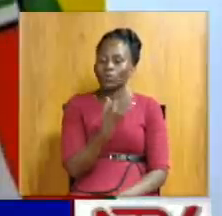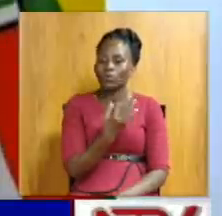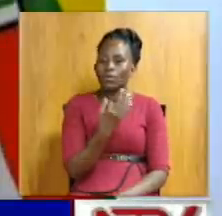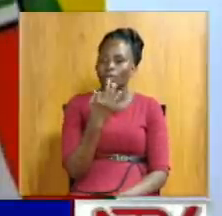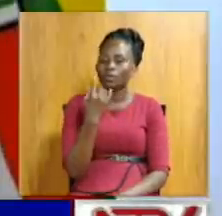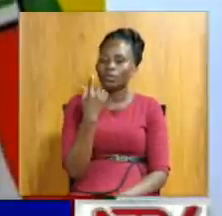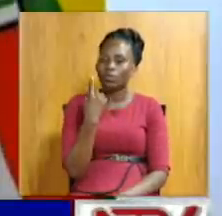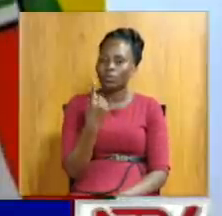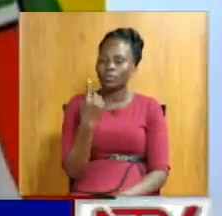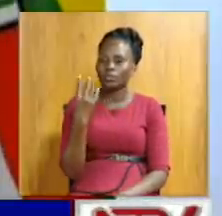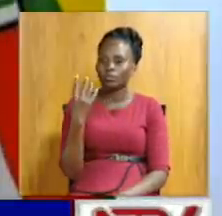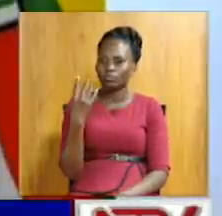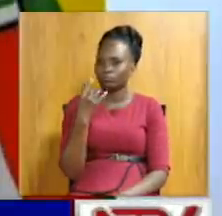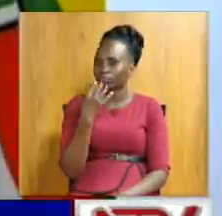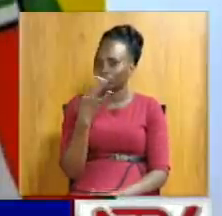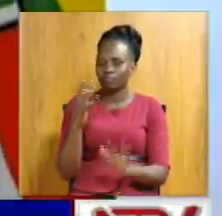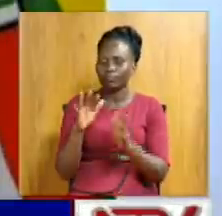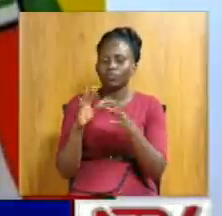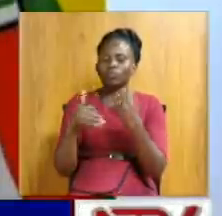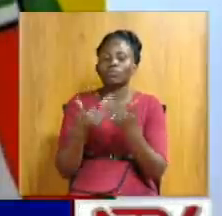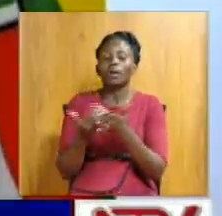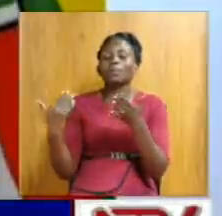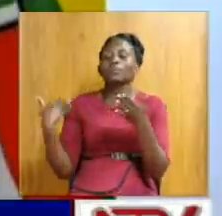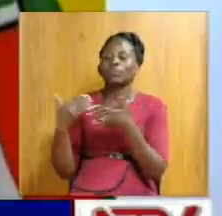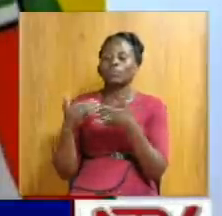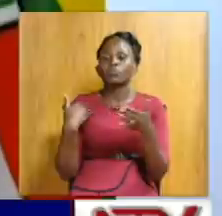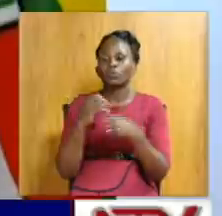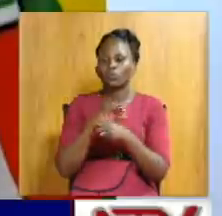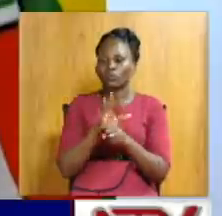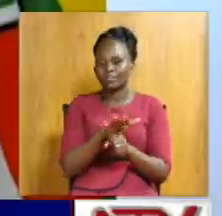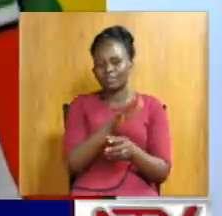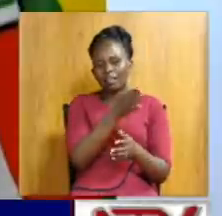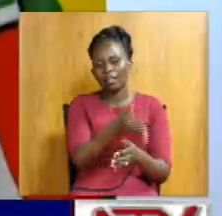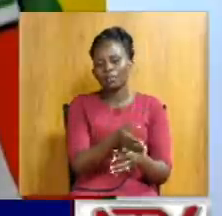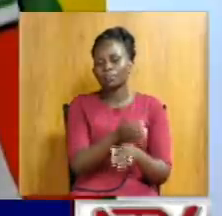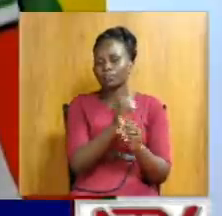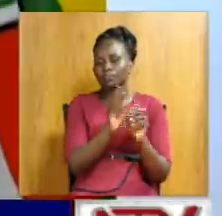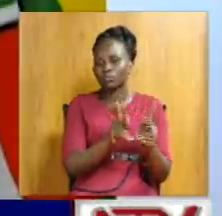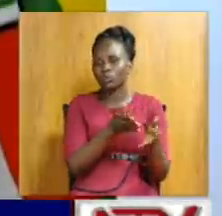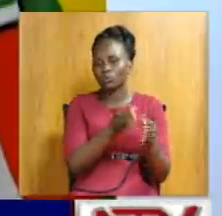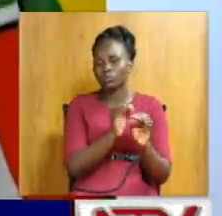Recently, they have been empty because we have not been having cases.